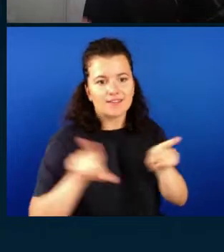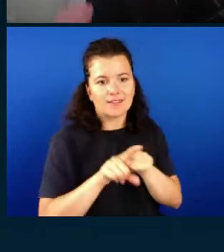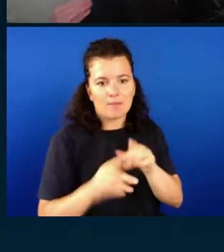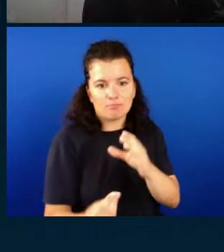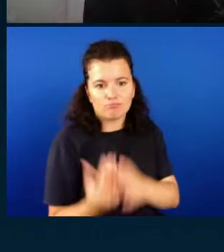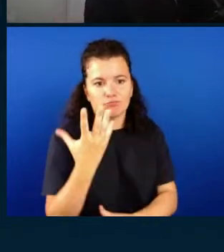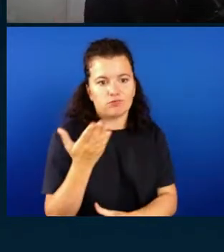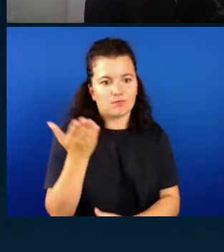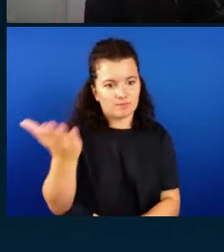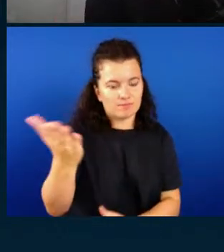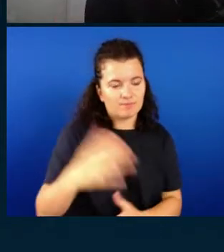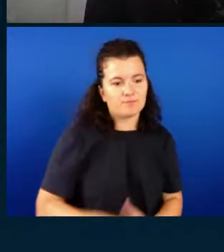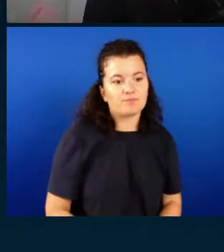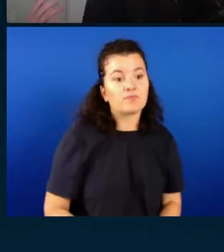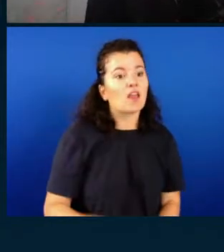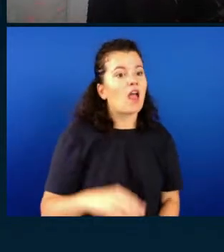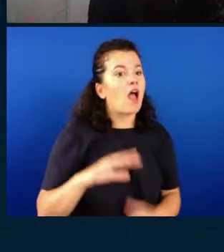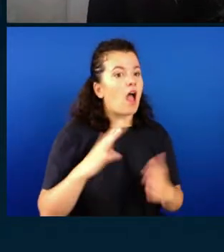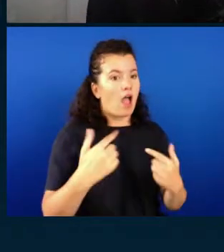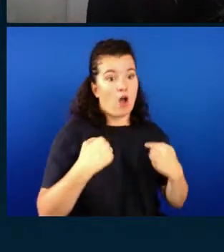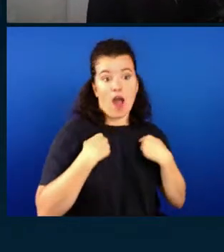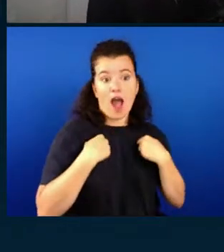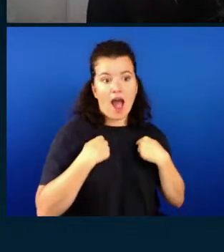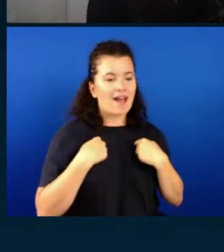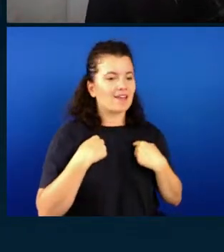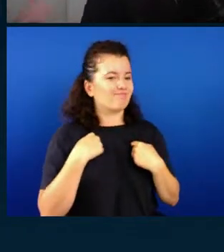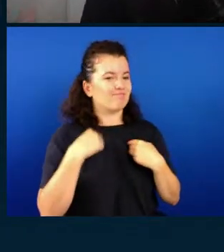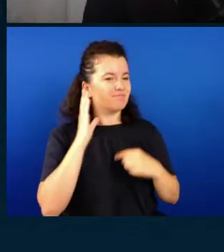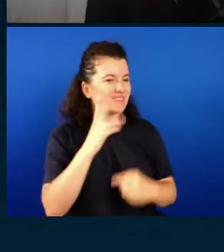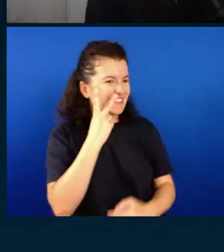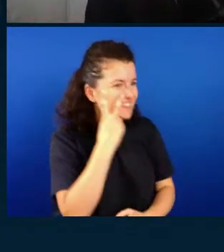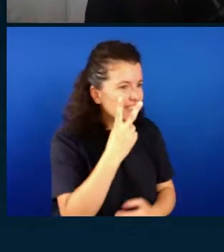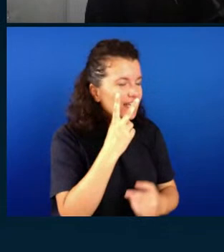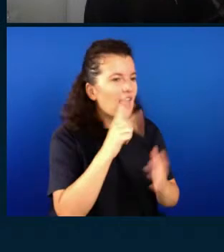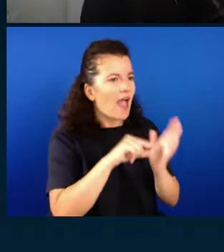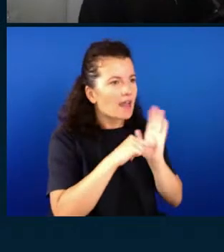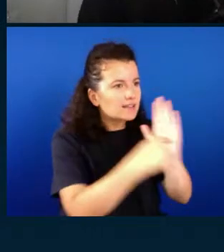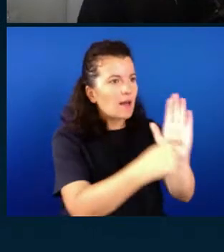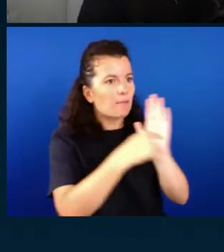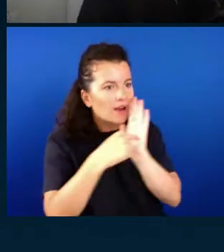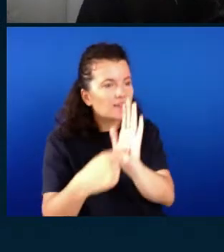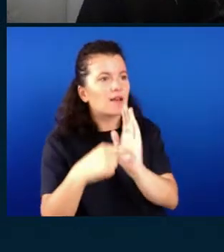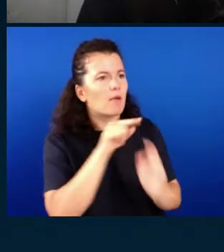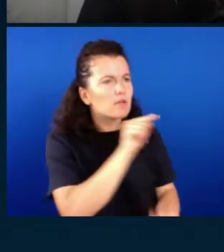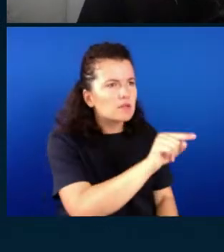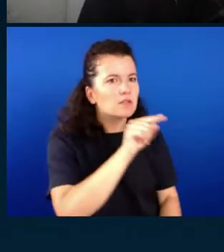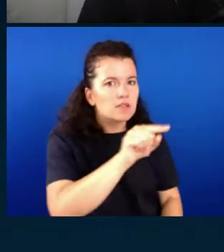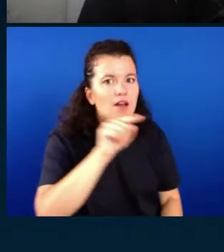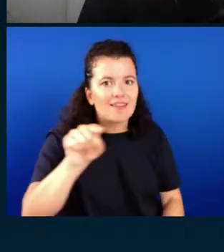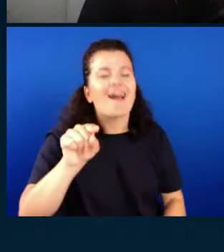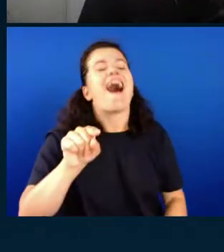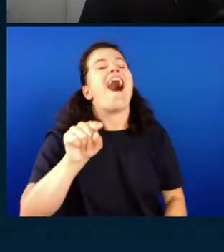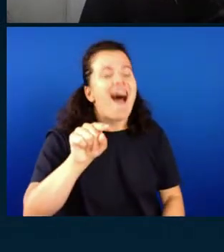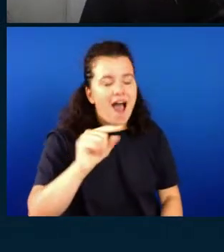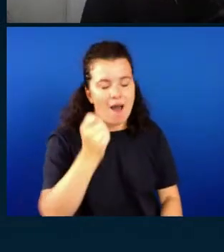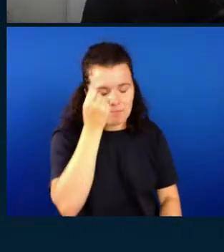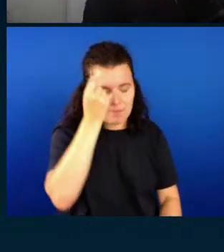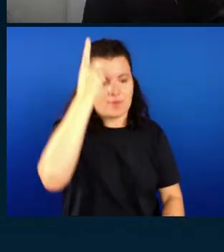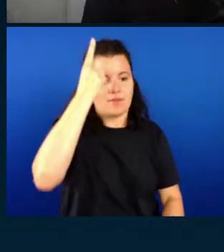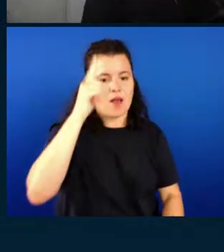examples. I learn by example. I love to see what other people have done and make it my own. Serverless library